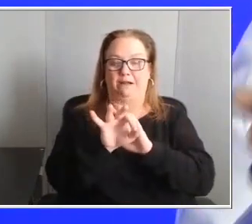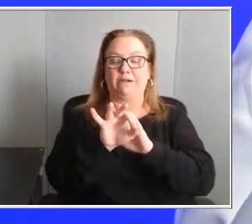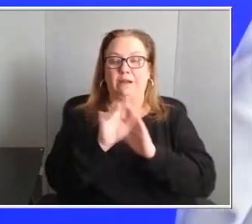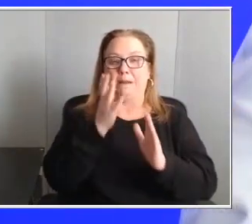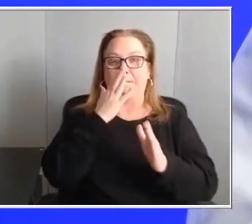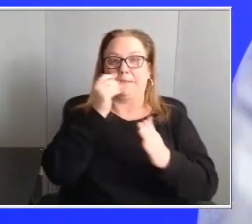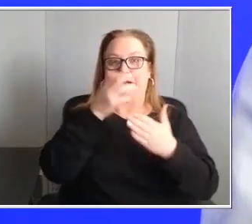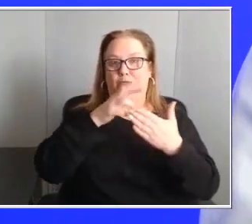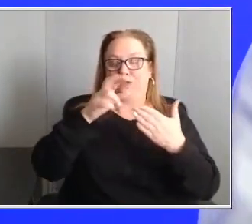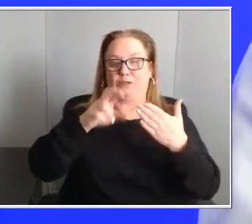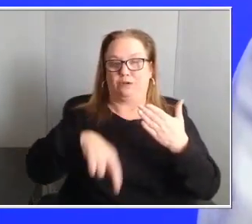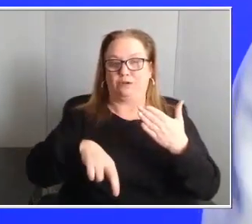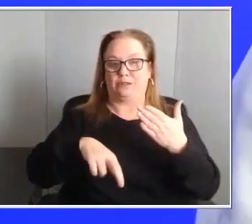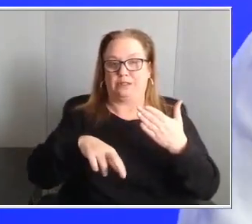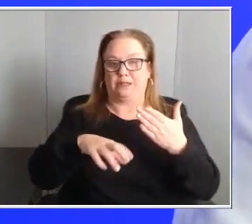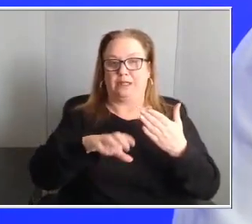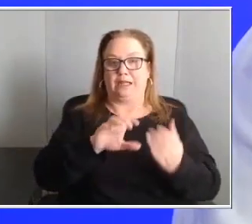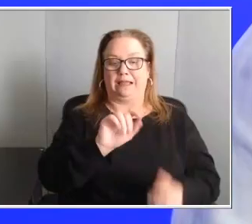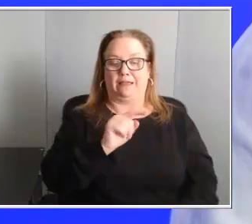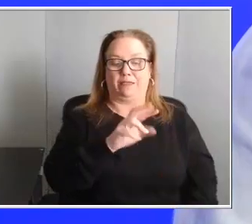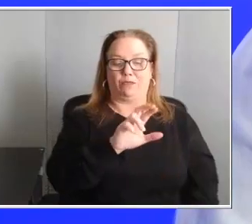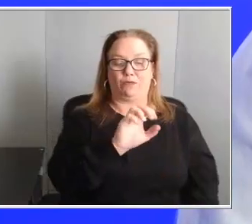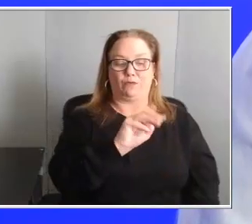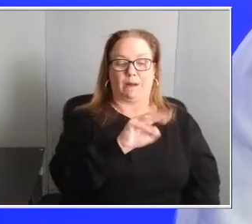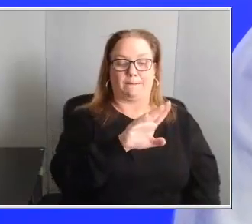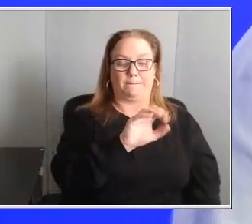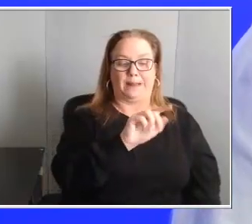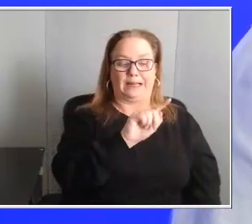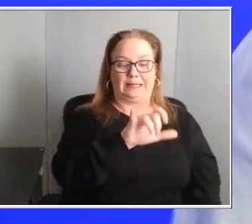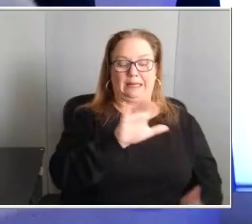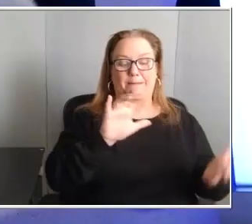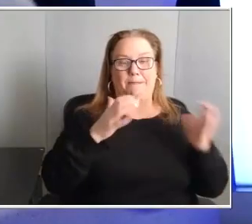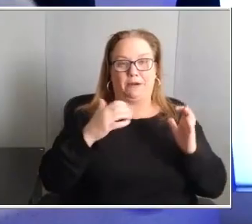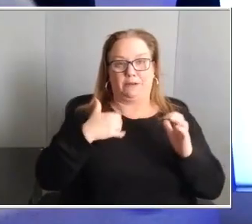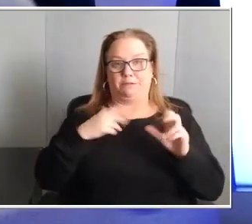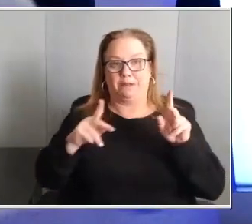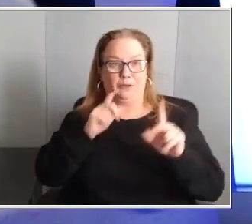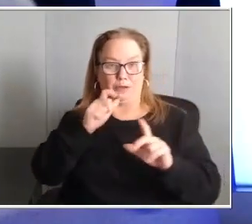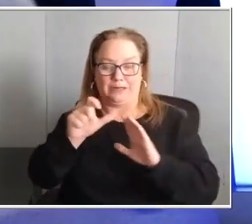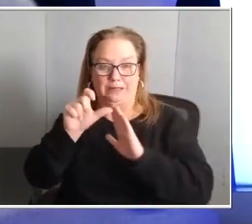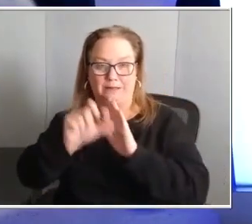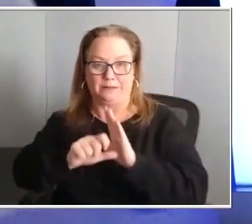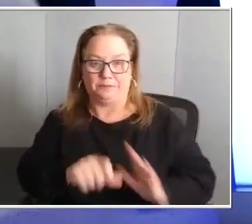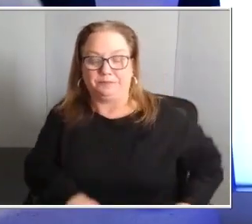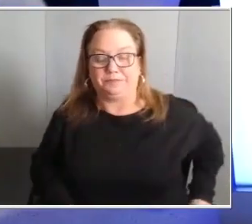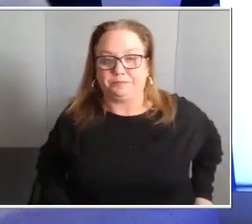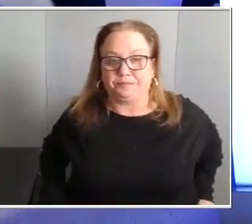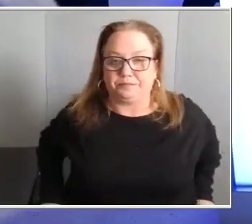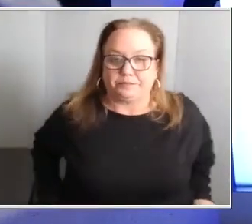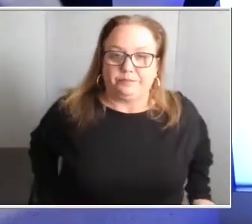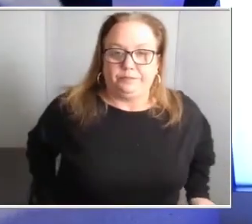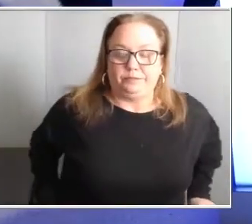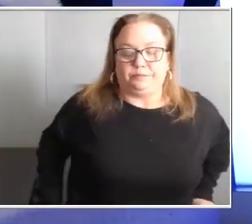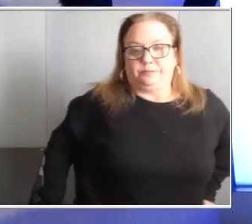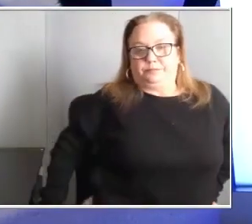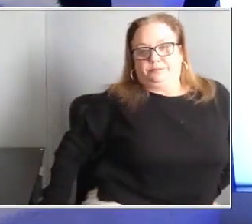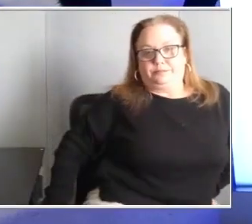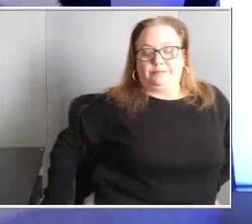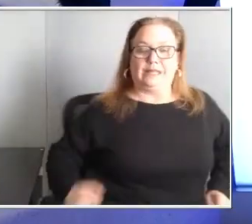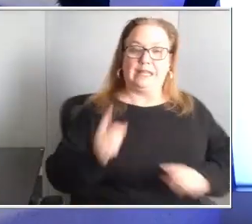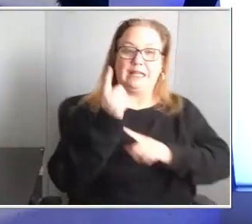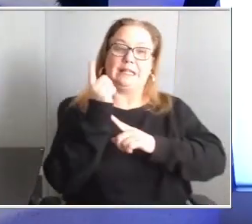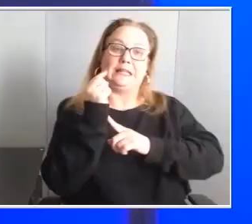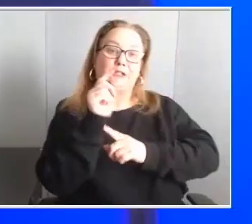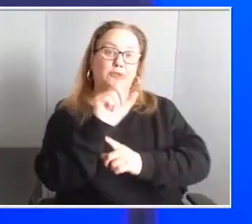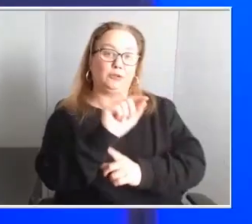outcomes in the endovascular thrombectomy group versus the medical management group. Dr. Lichtenberg, are we doing a lot of these? Yes, last year in